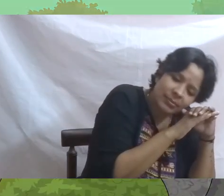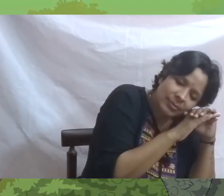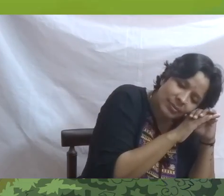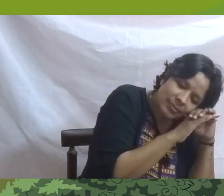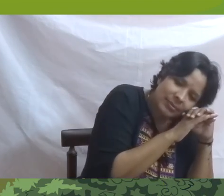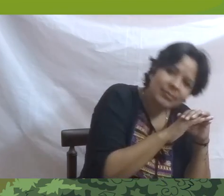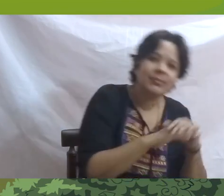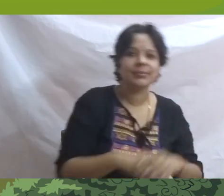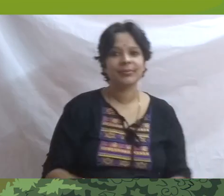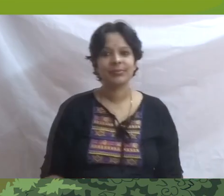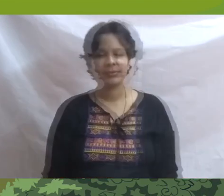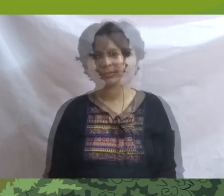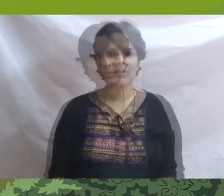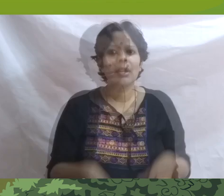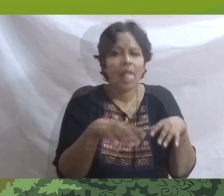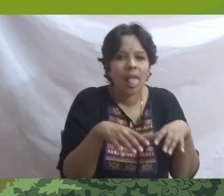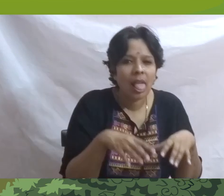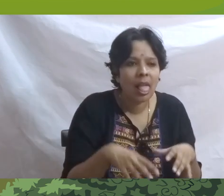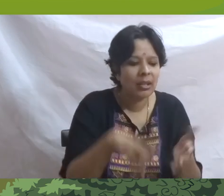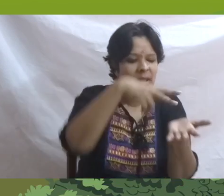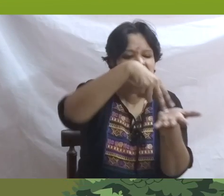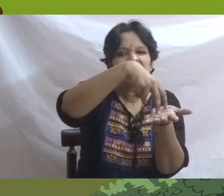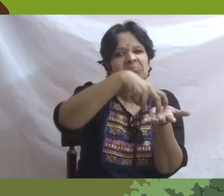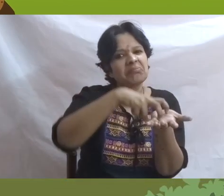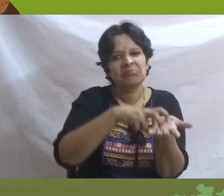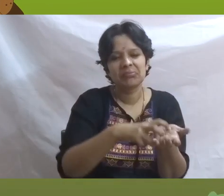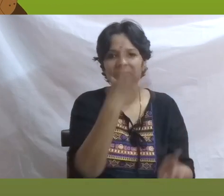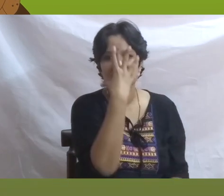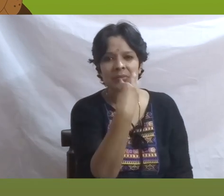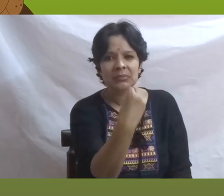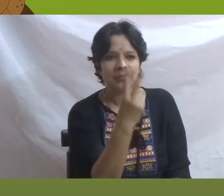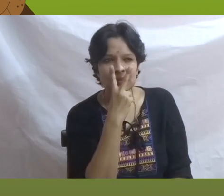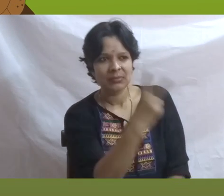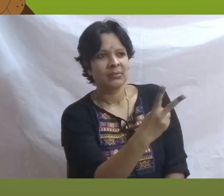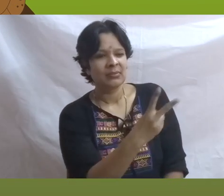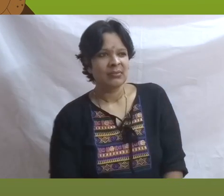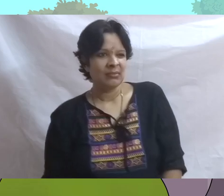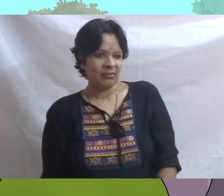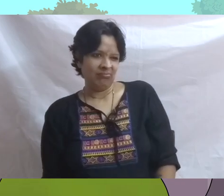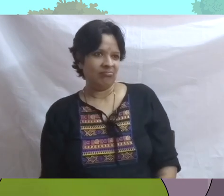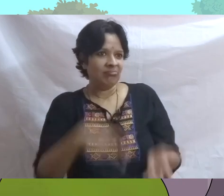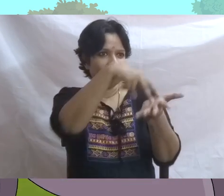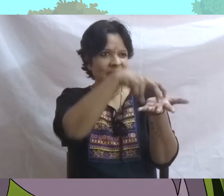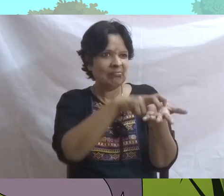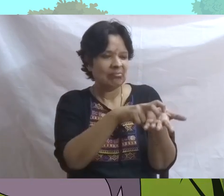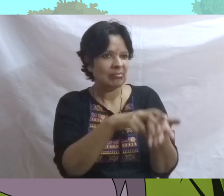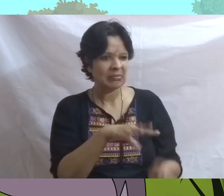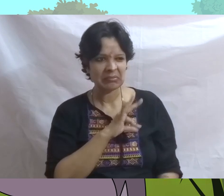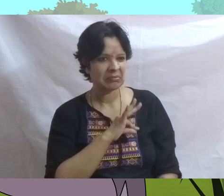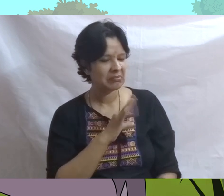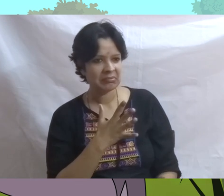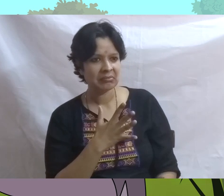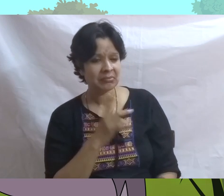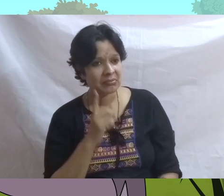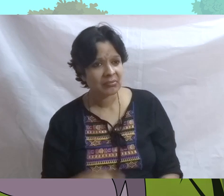Then he saw a dog lying down. It happened to be a very lean and bony dog, and Master Wolf would